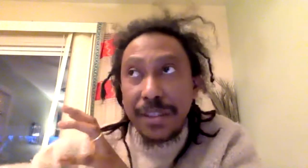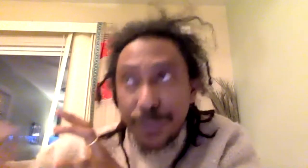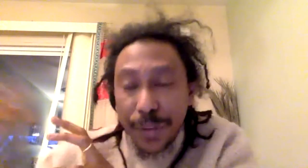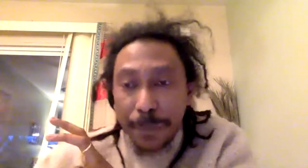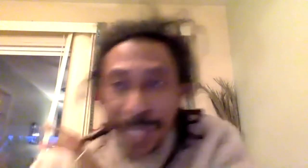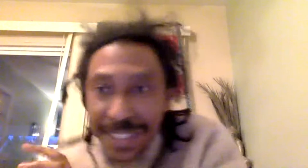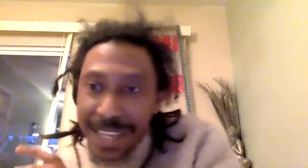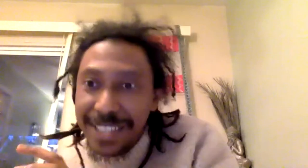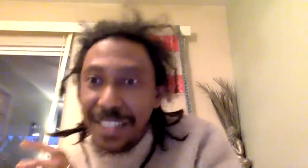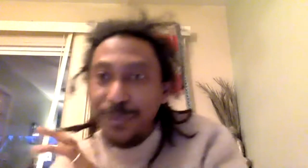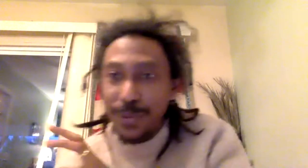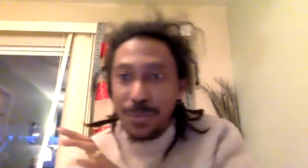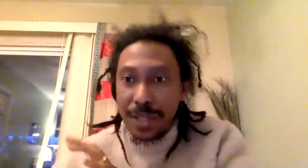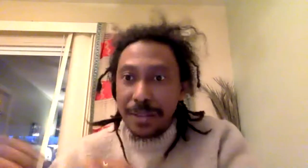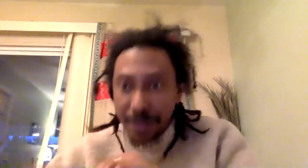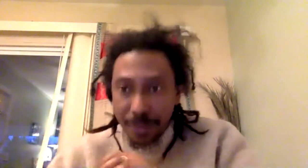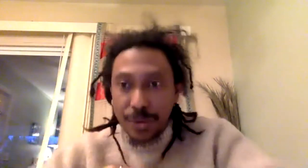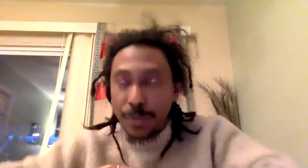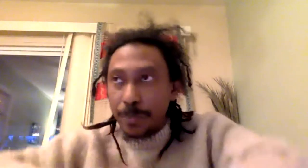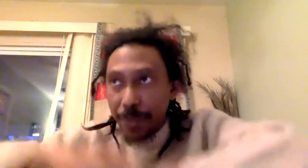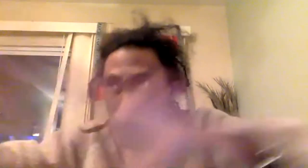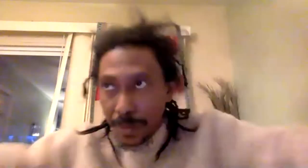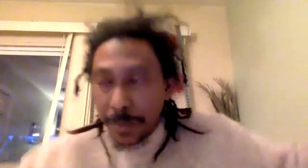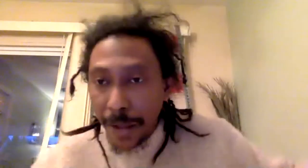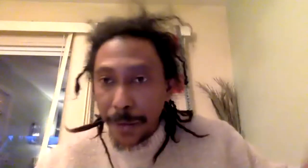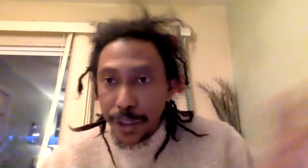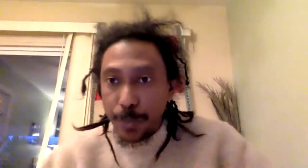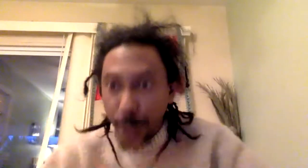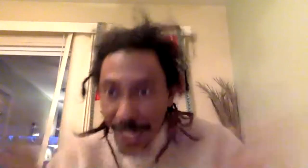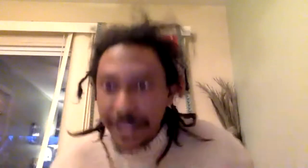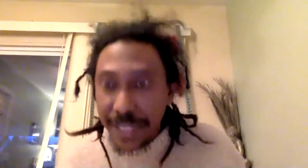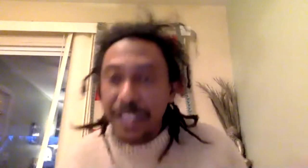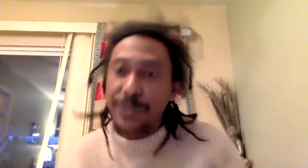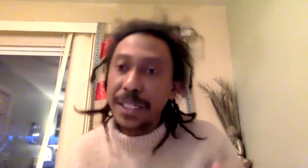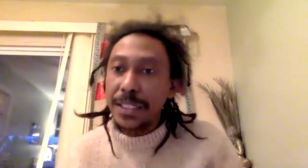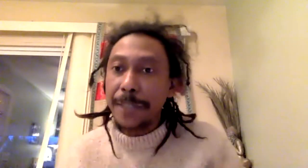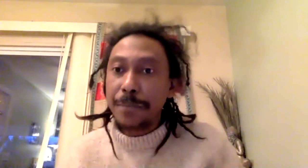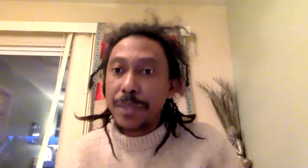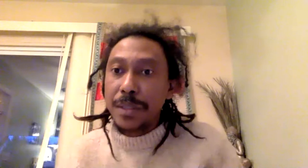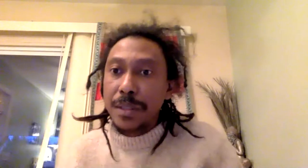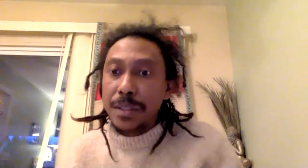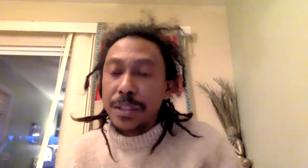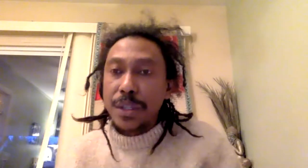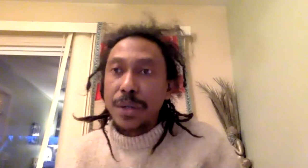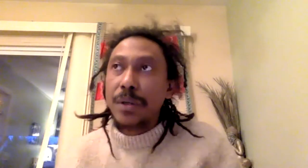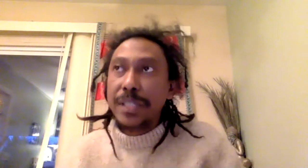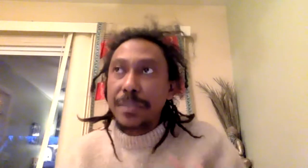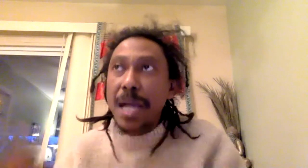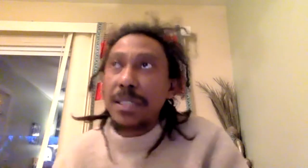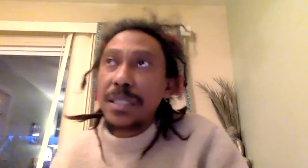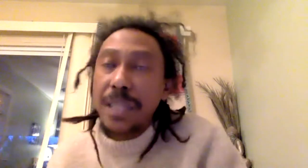depend of the business. If you want to spread these things. So